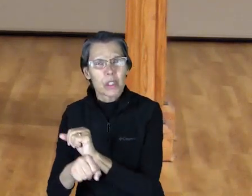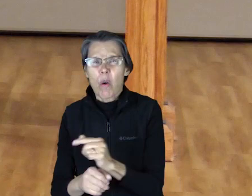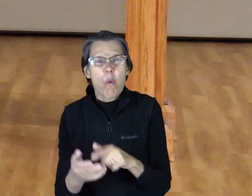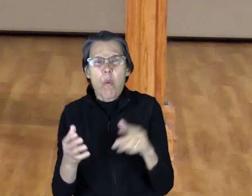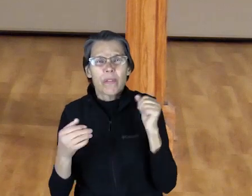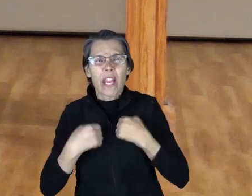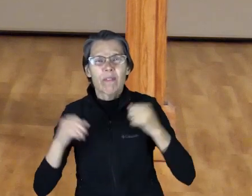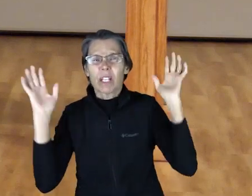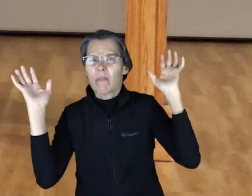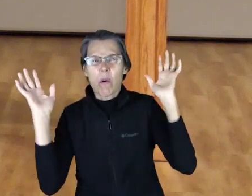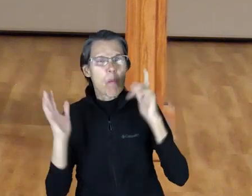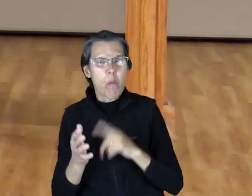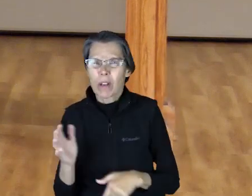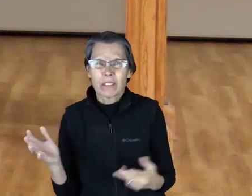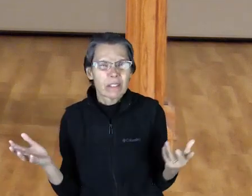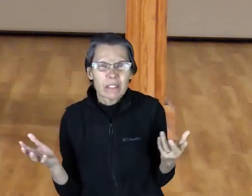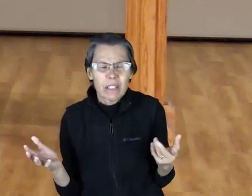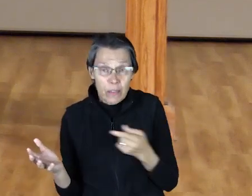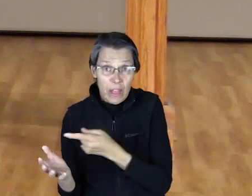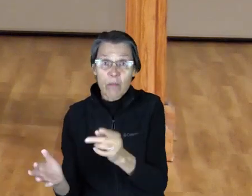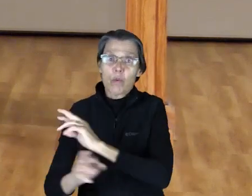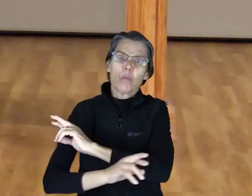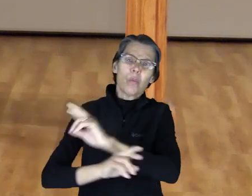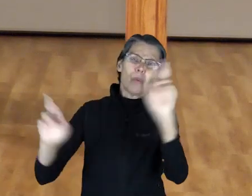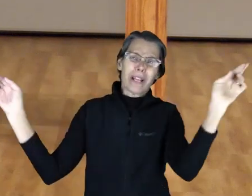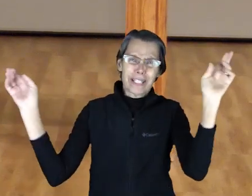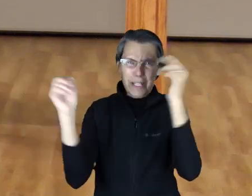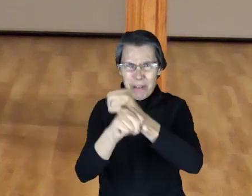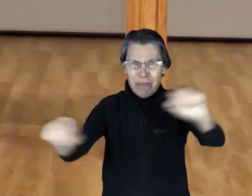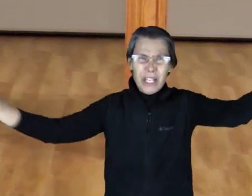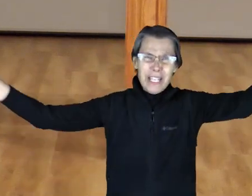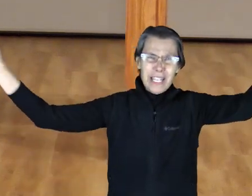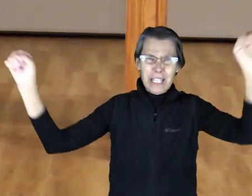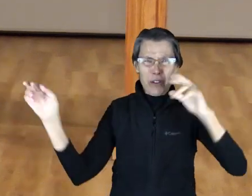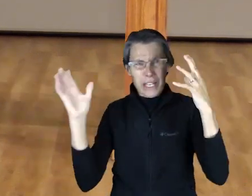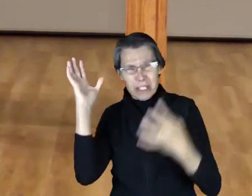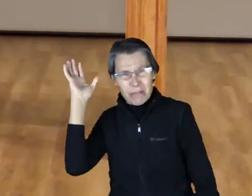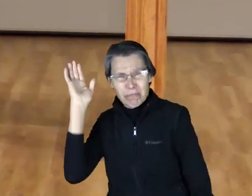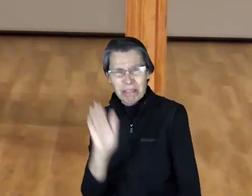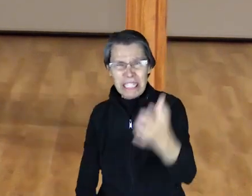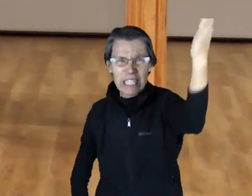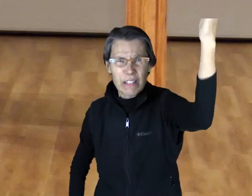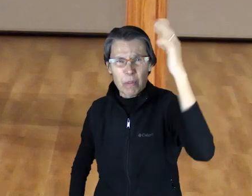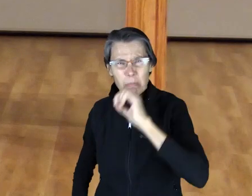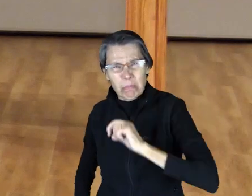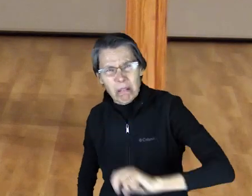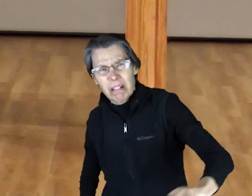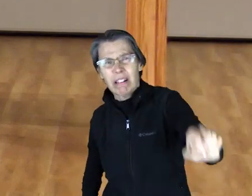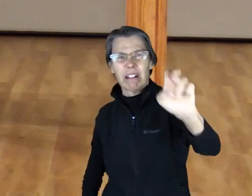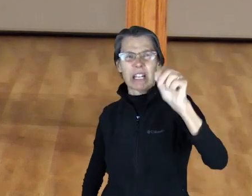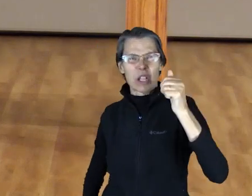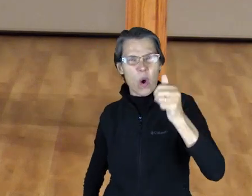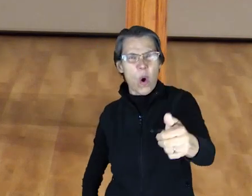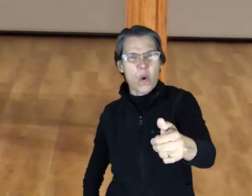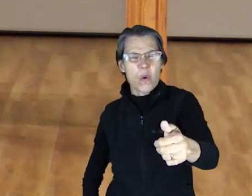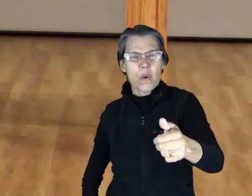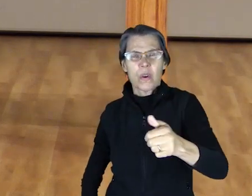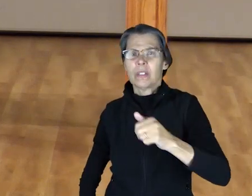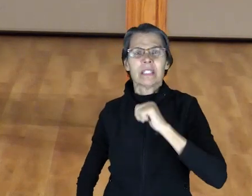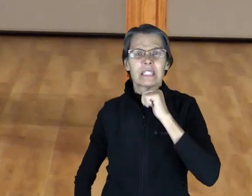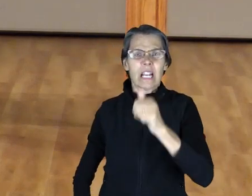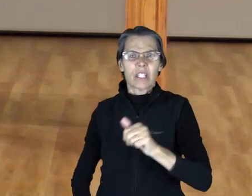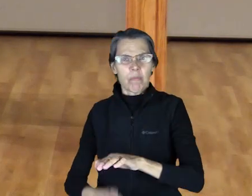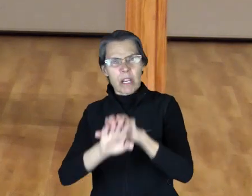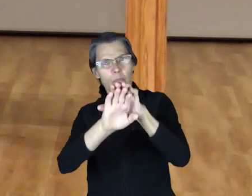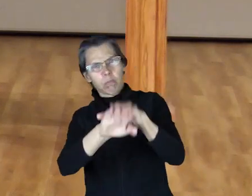mean, they were ready. They were ready to be free. They were ready to go out and be on their own. They were ready to not be treated in a way